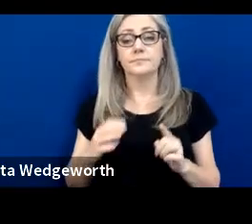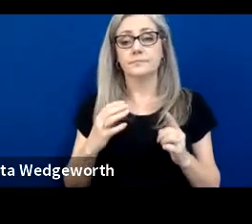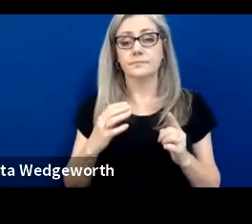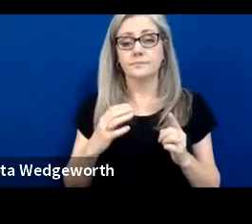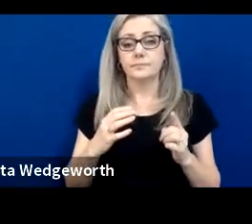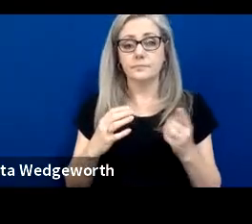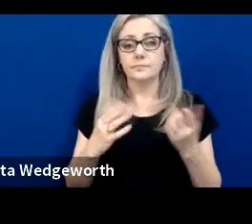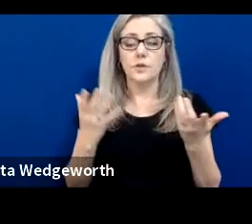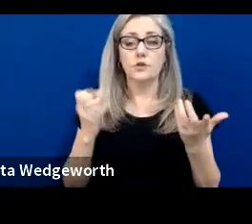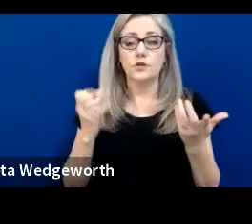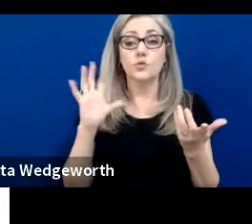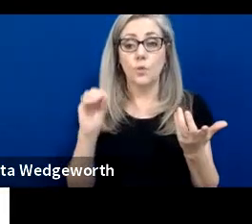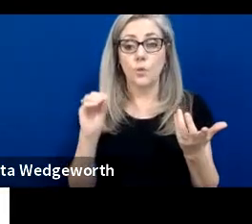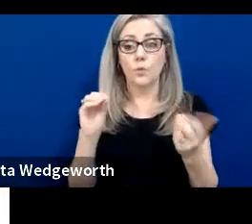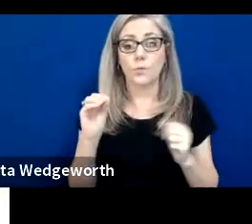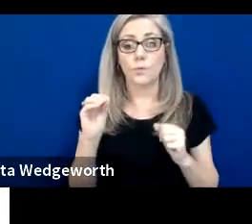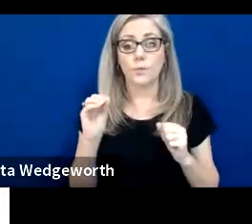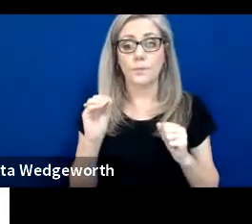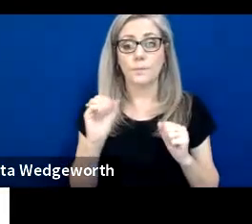what does it,